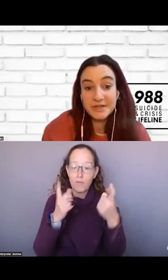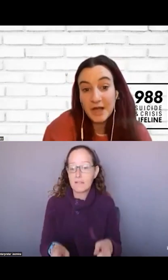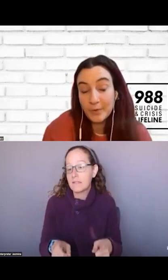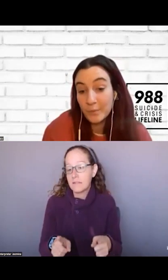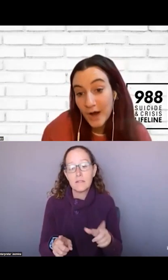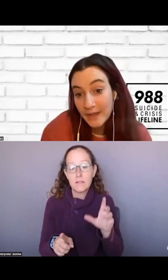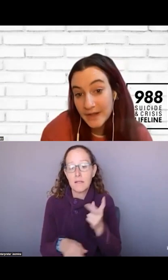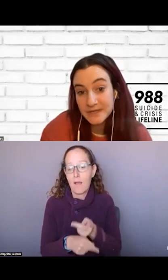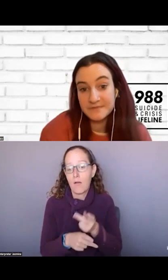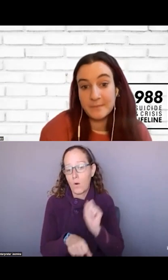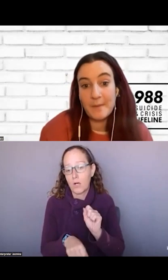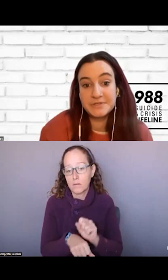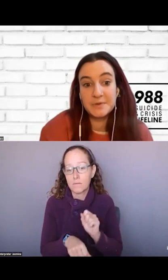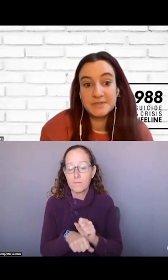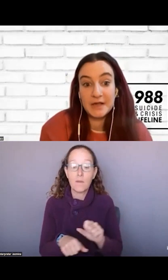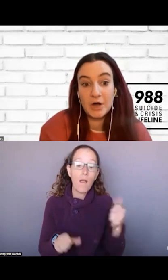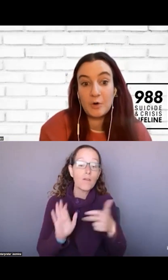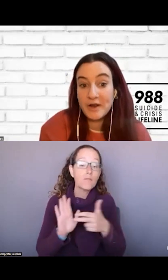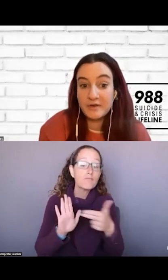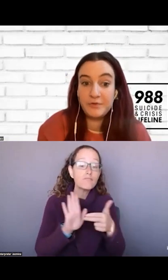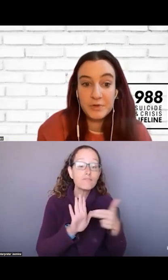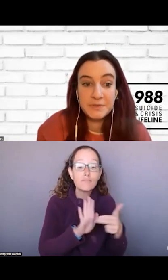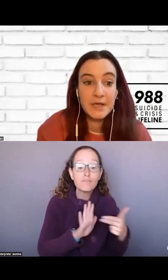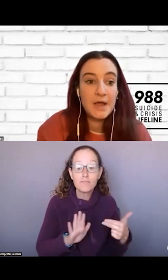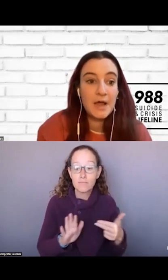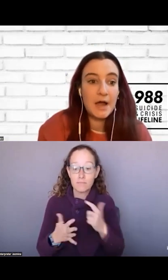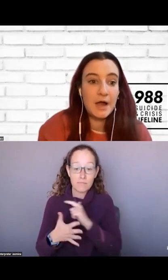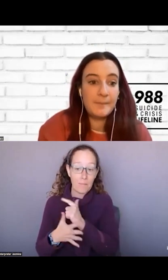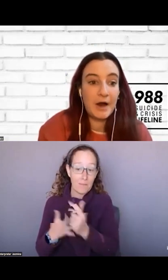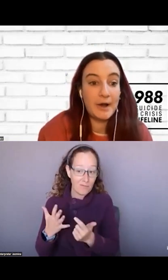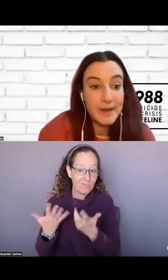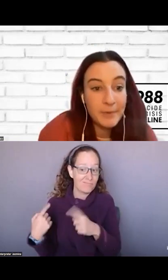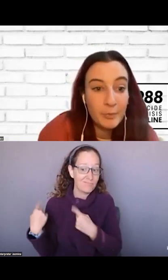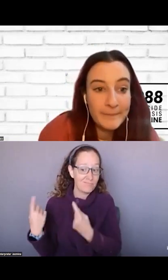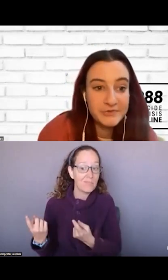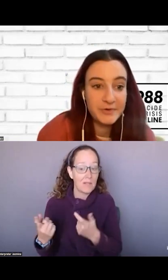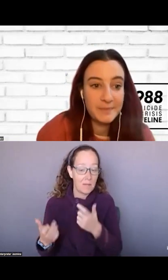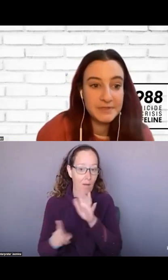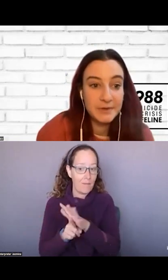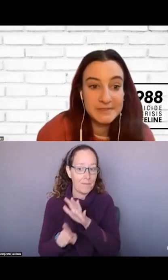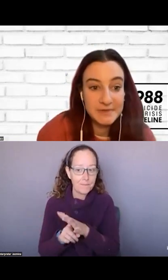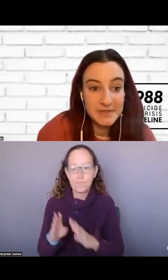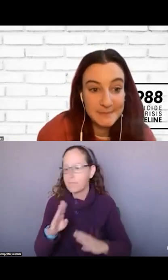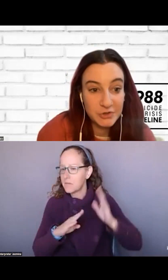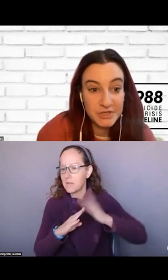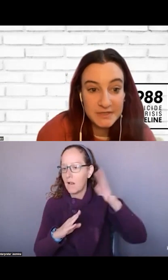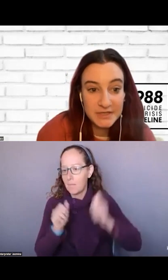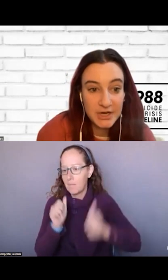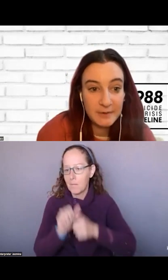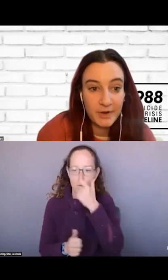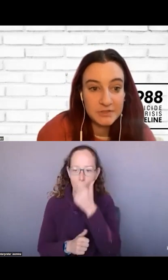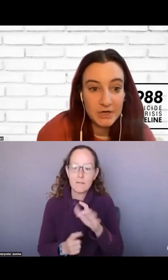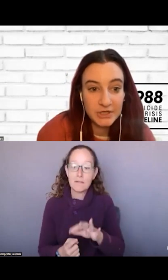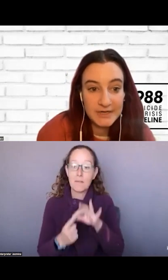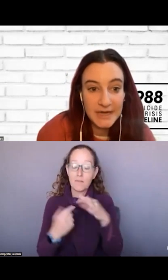just a couple more highlights of some episodes that got quite a few views. Our #1 most viewed episode is the special youth